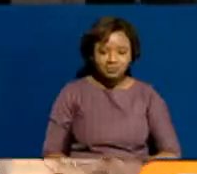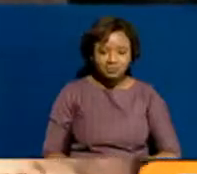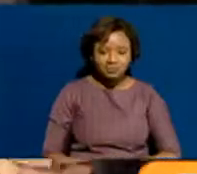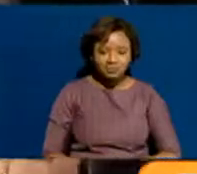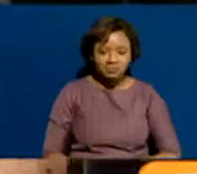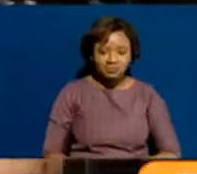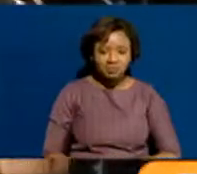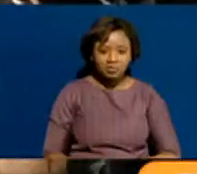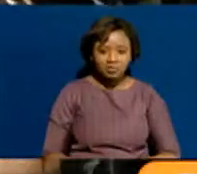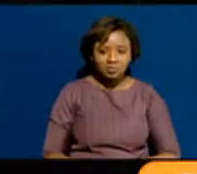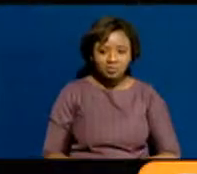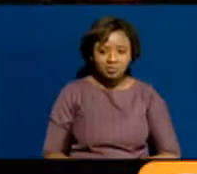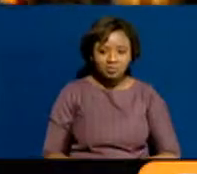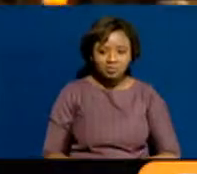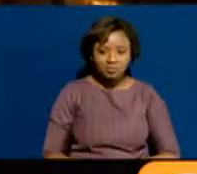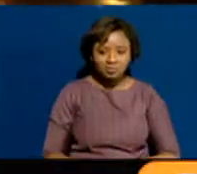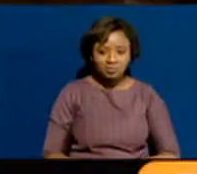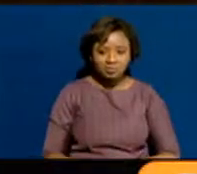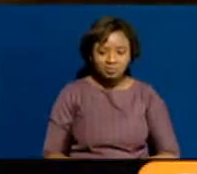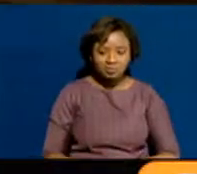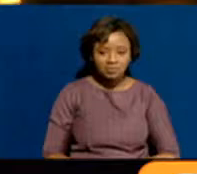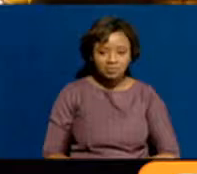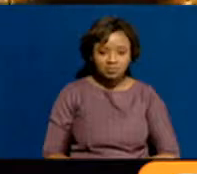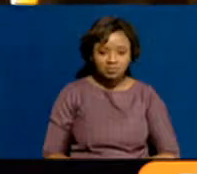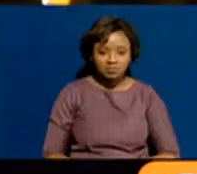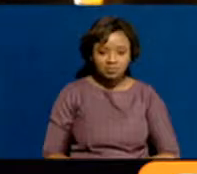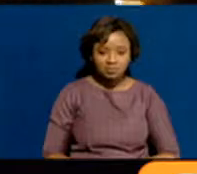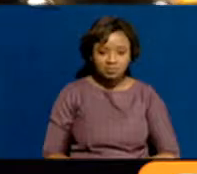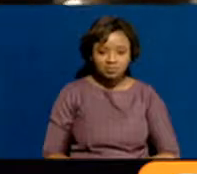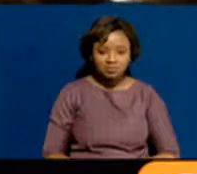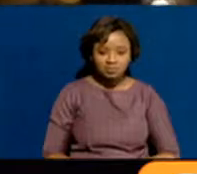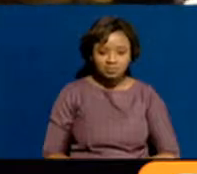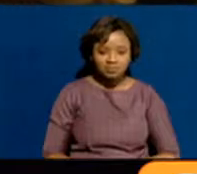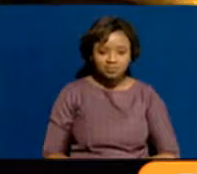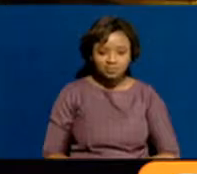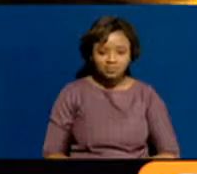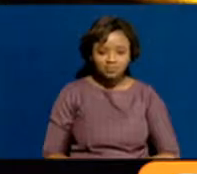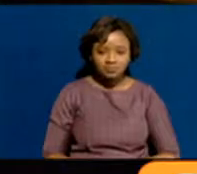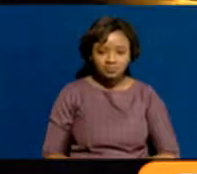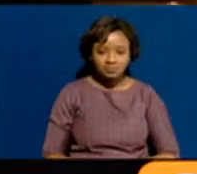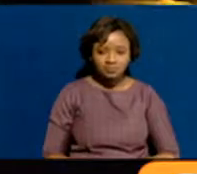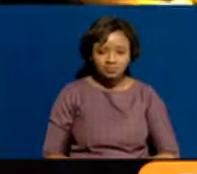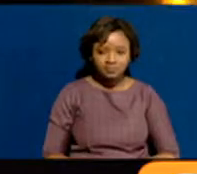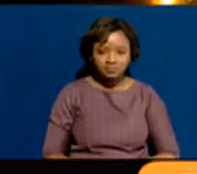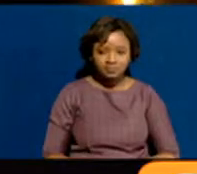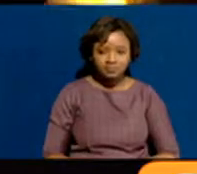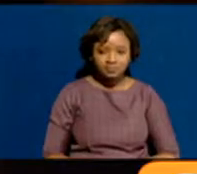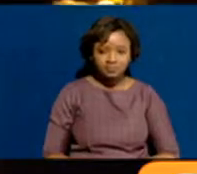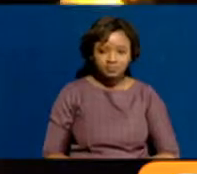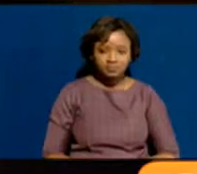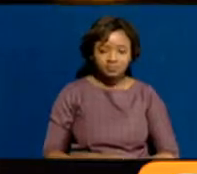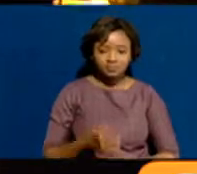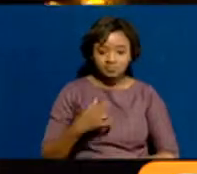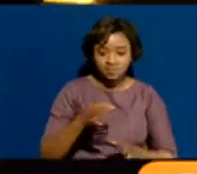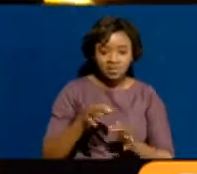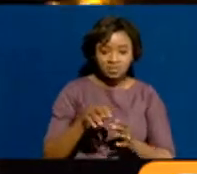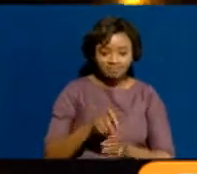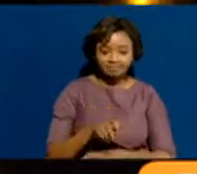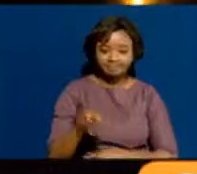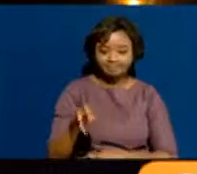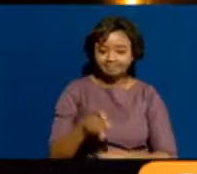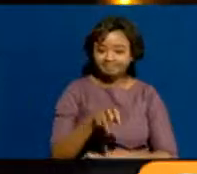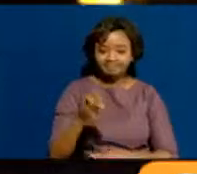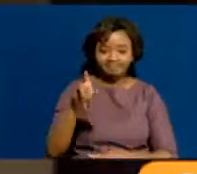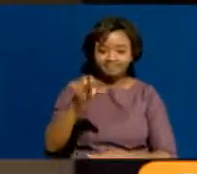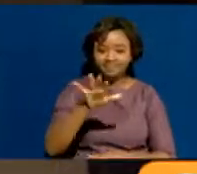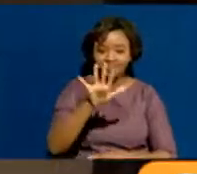Manistee. You can't please. What's a group? Yes. We begin the five-hour climb to the peak of